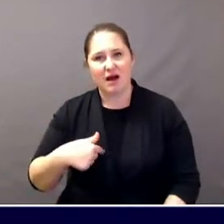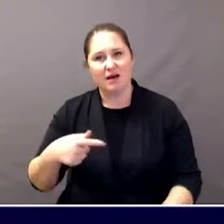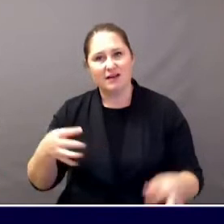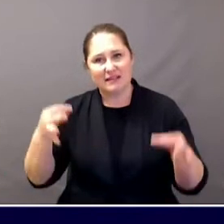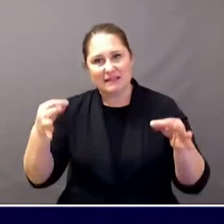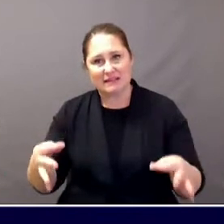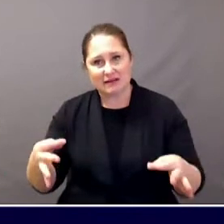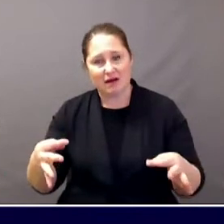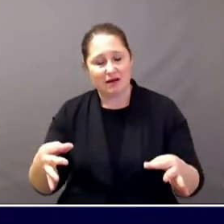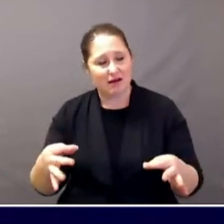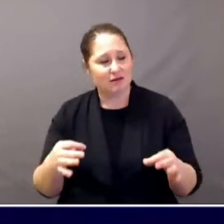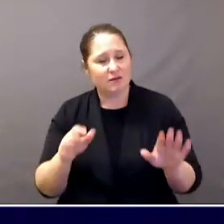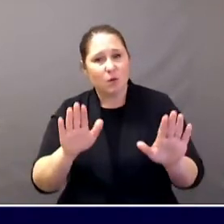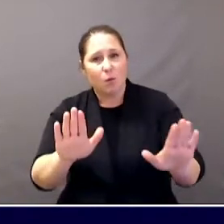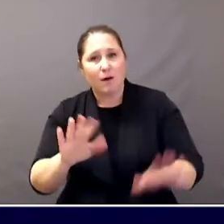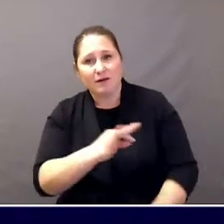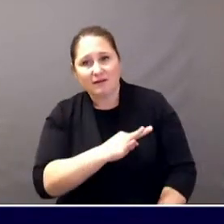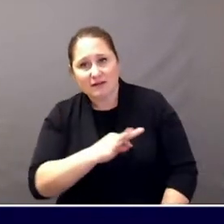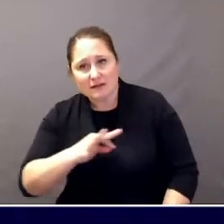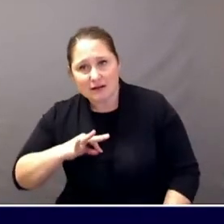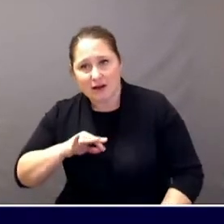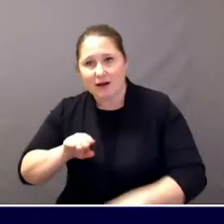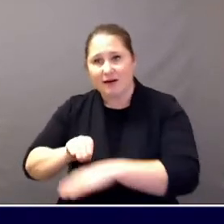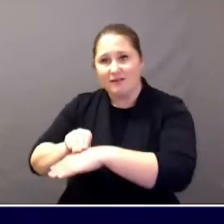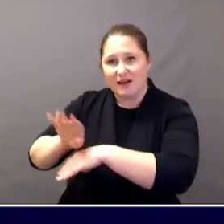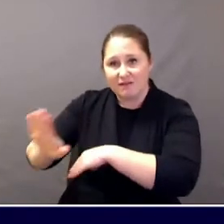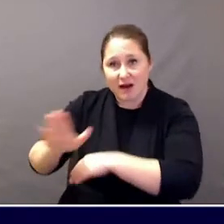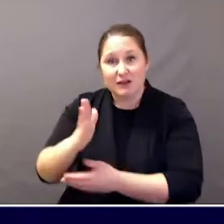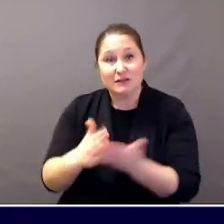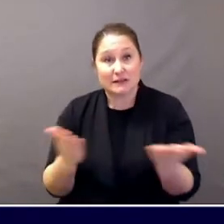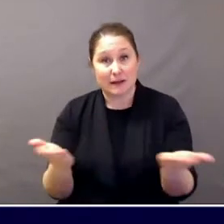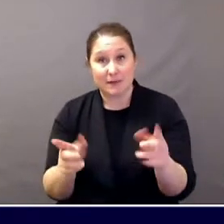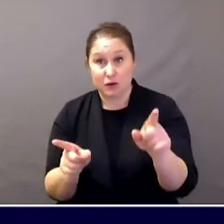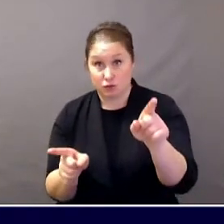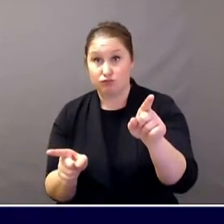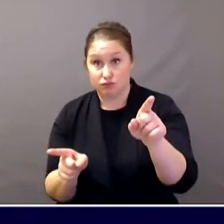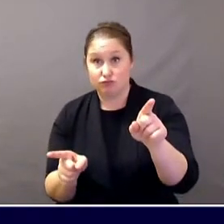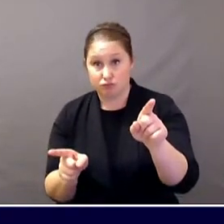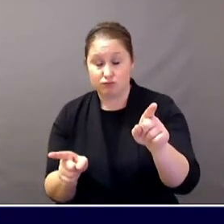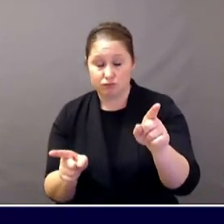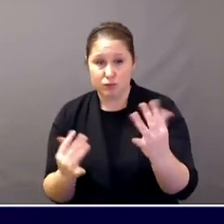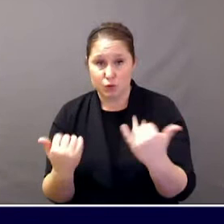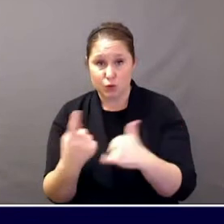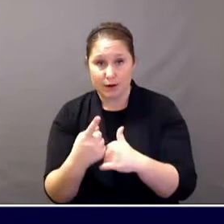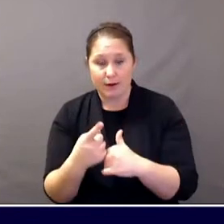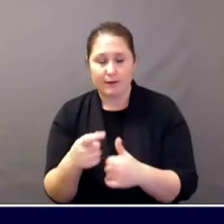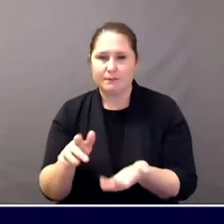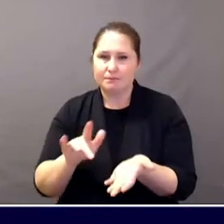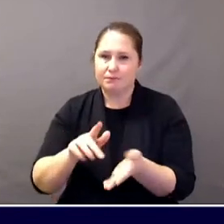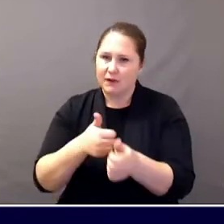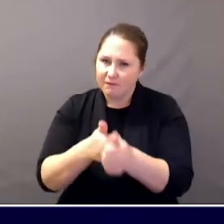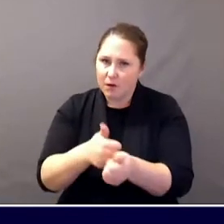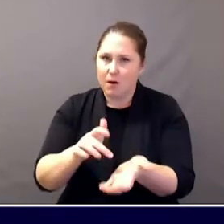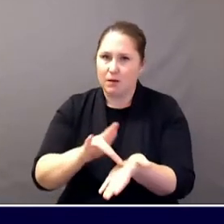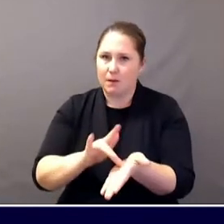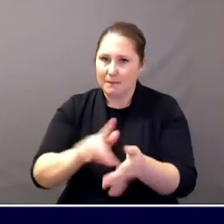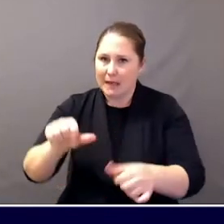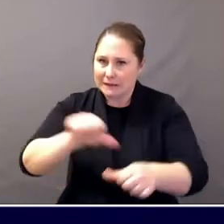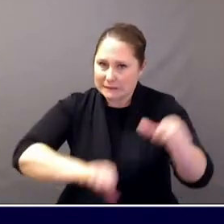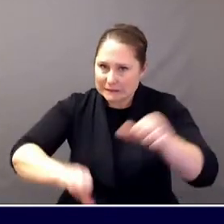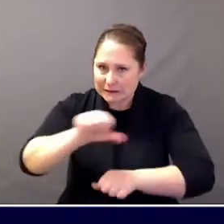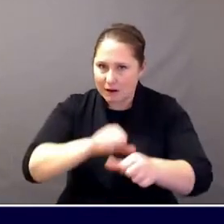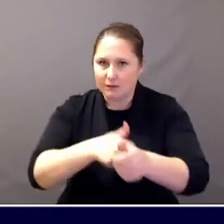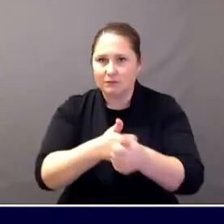wonderful staff and advisors, some of whom are here on this screen, based on medical science and fact,